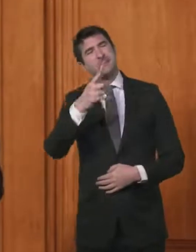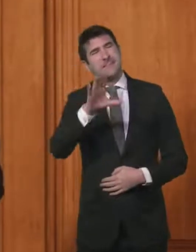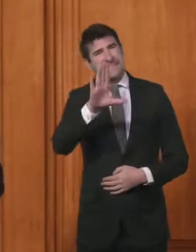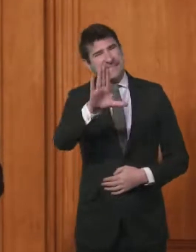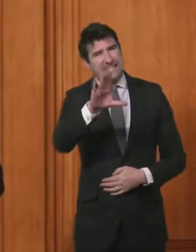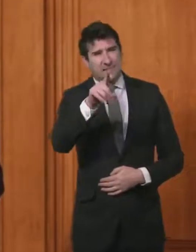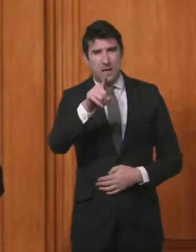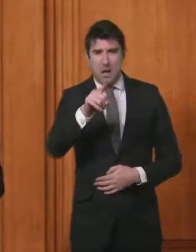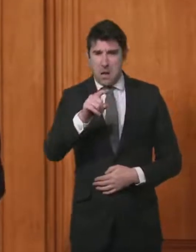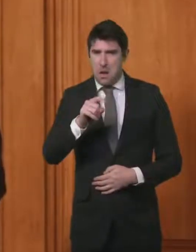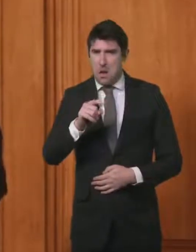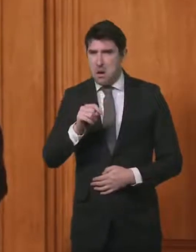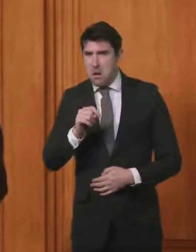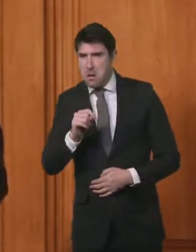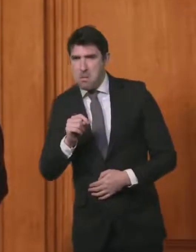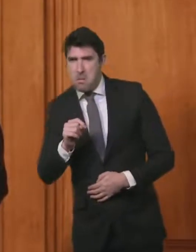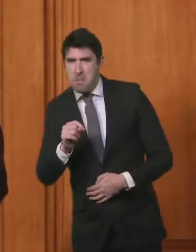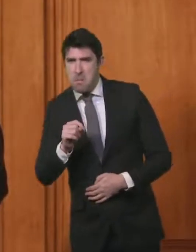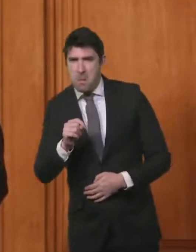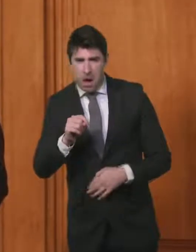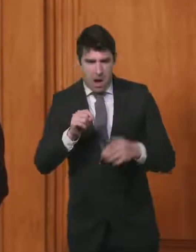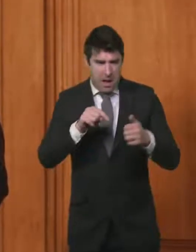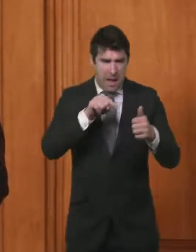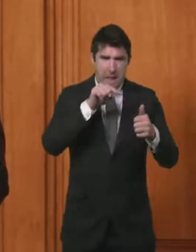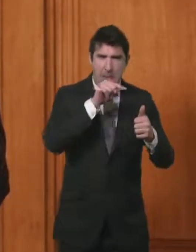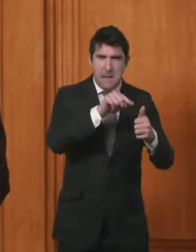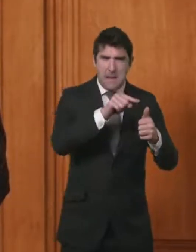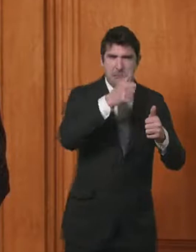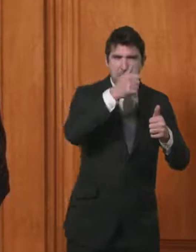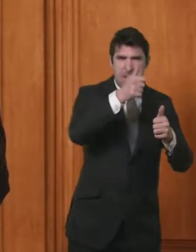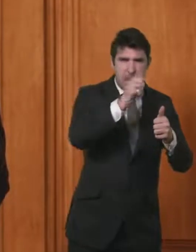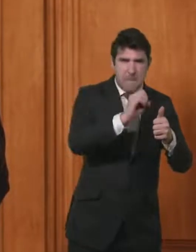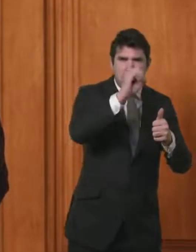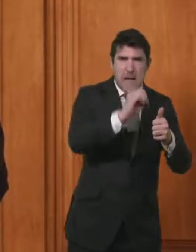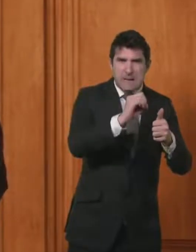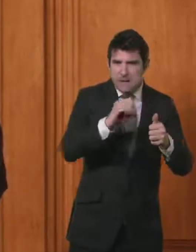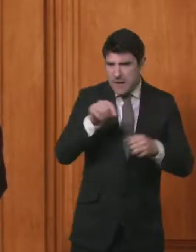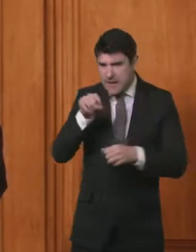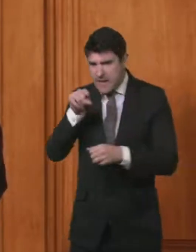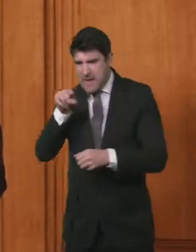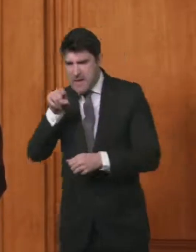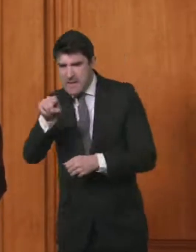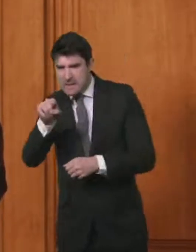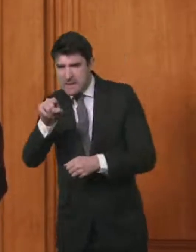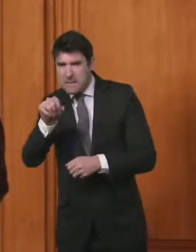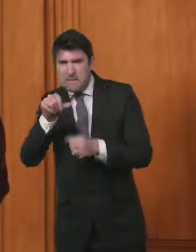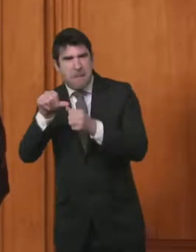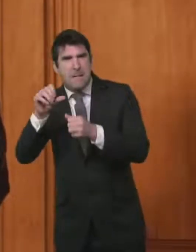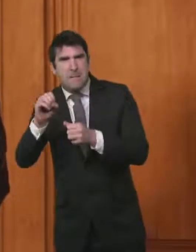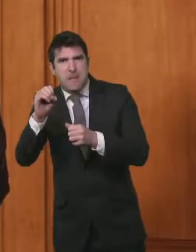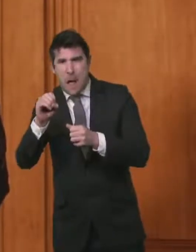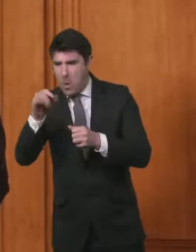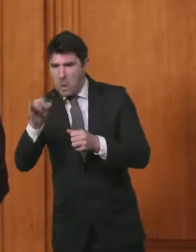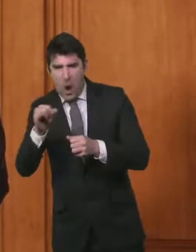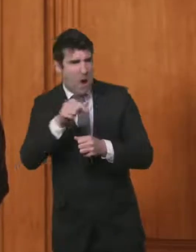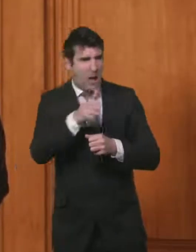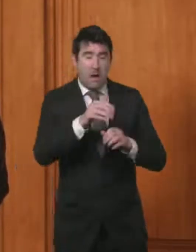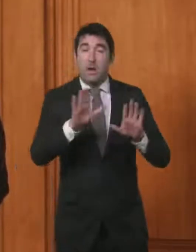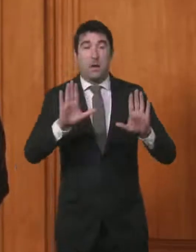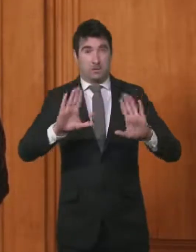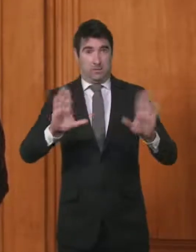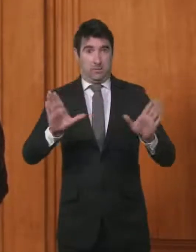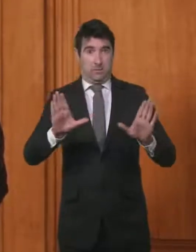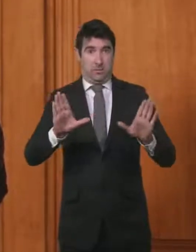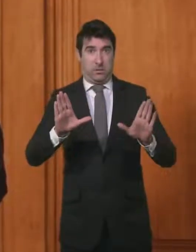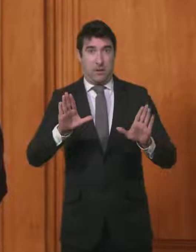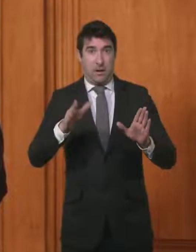vaccine effectiveness. It's really important to remember that the definition of illness in the Pfizer and the